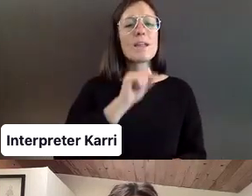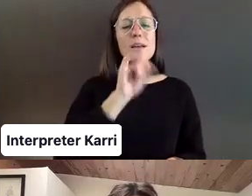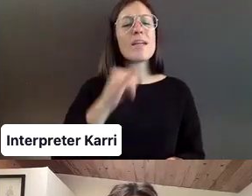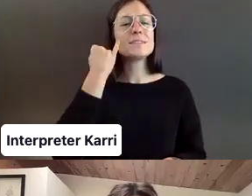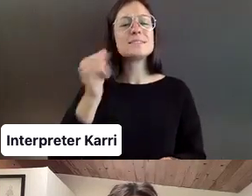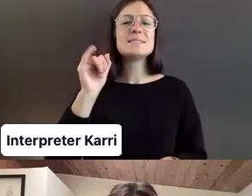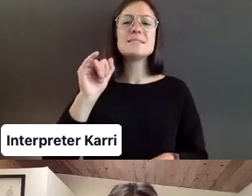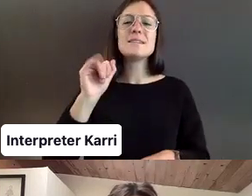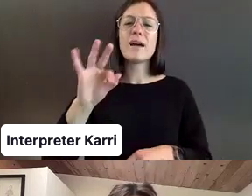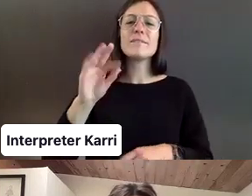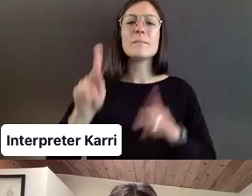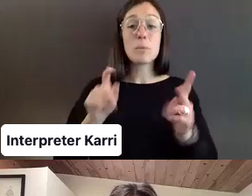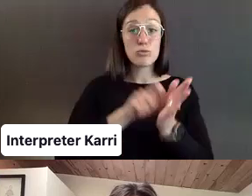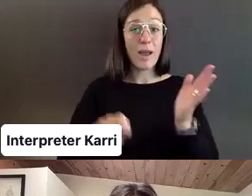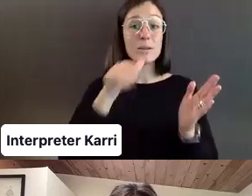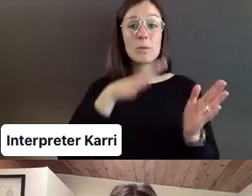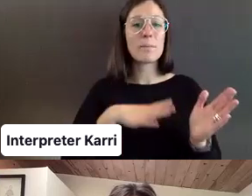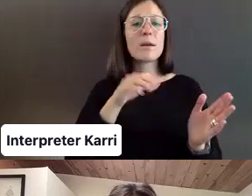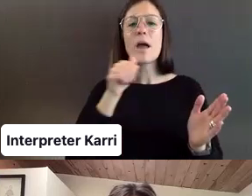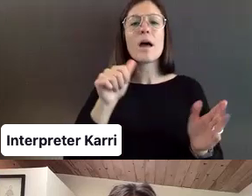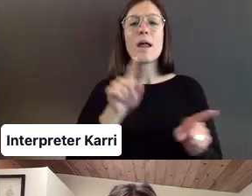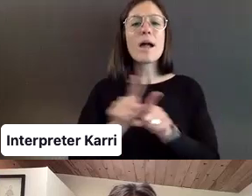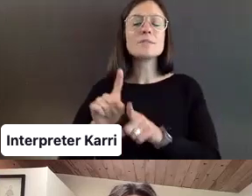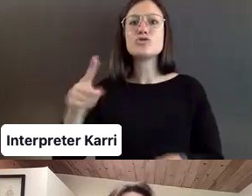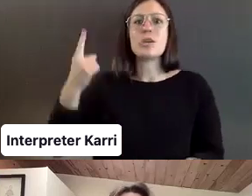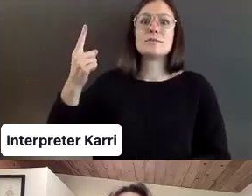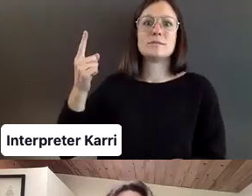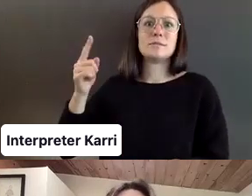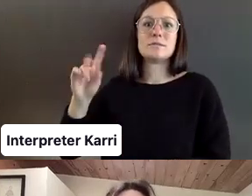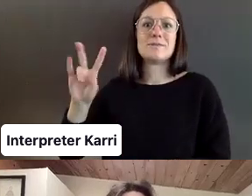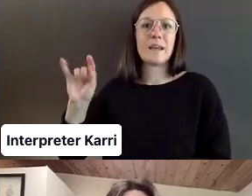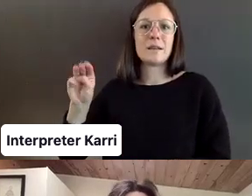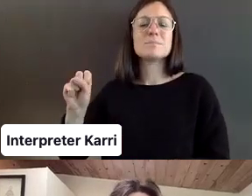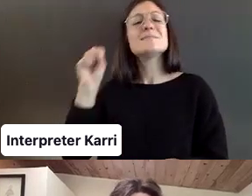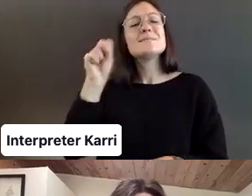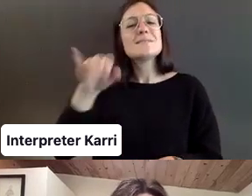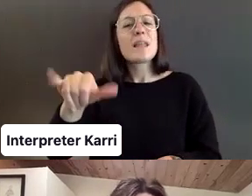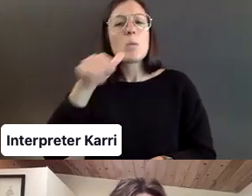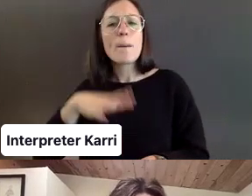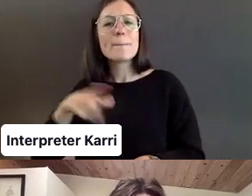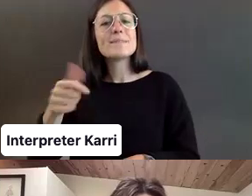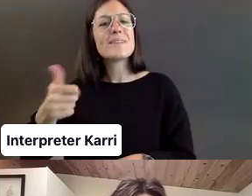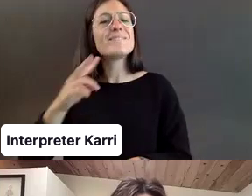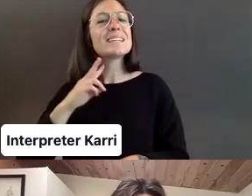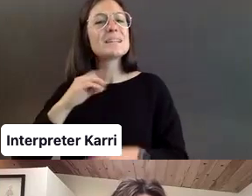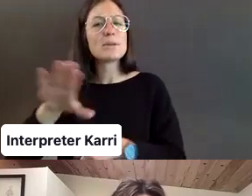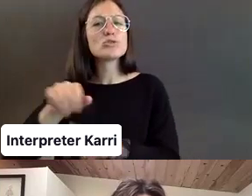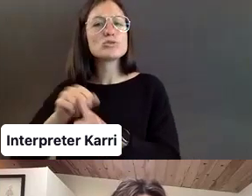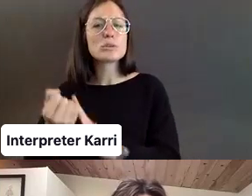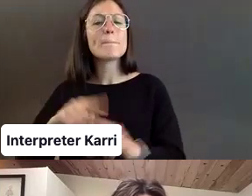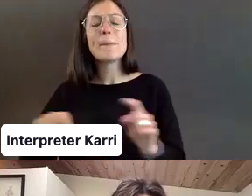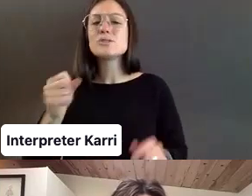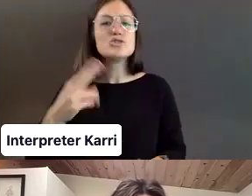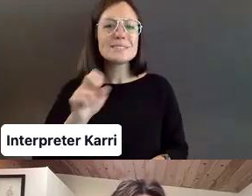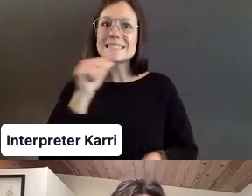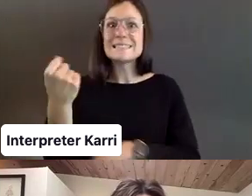people writing women not as just victims. Like she was a victim of her circumstances, but she did not